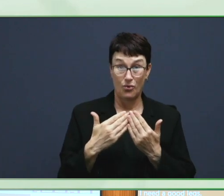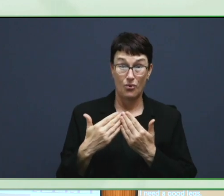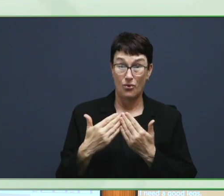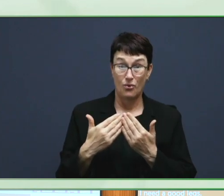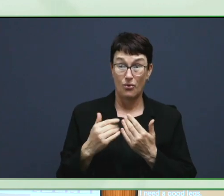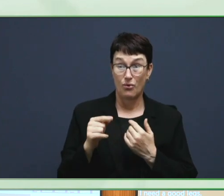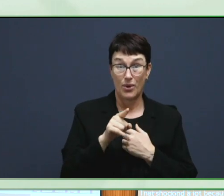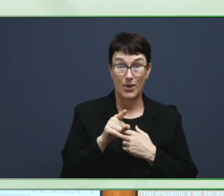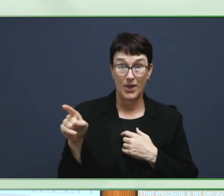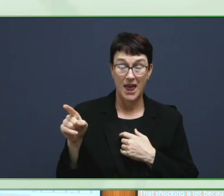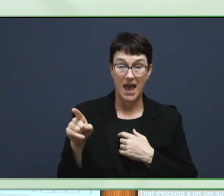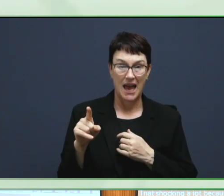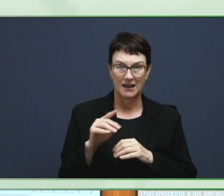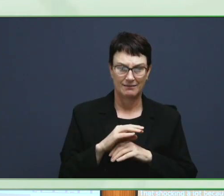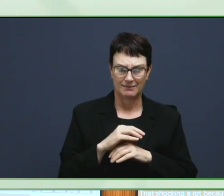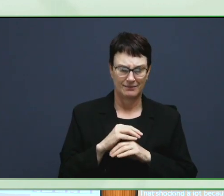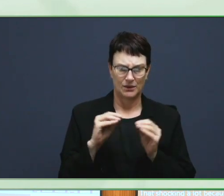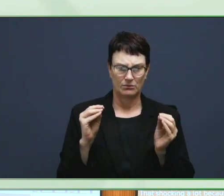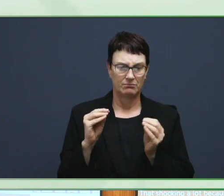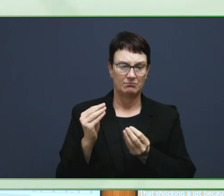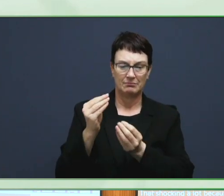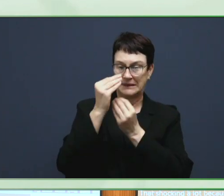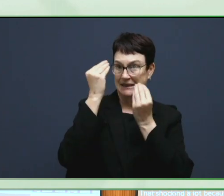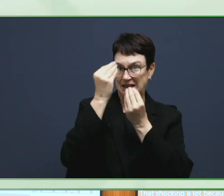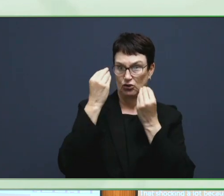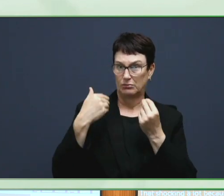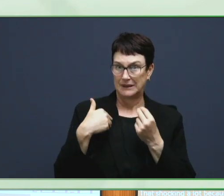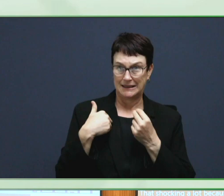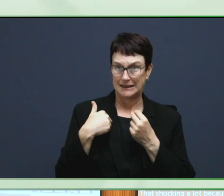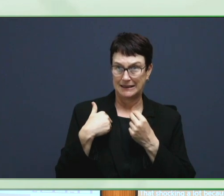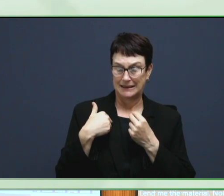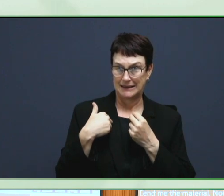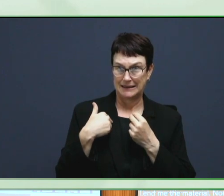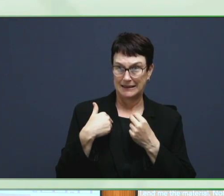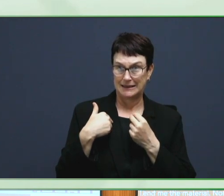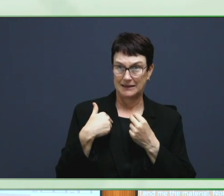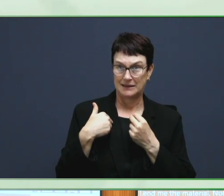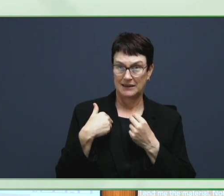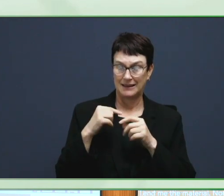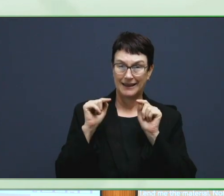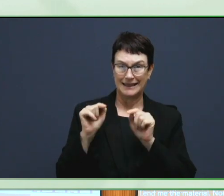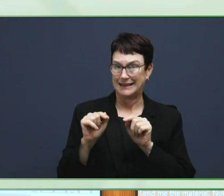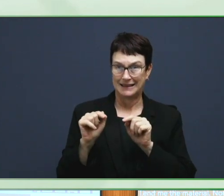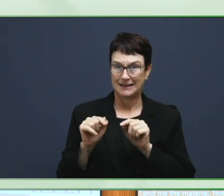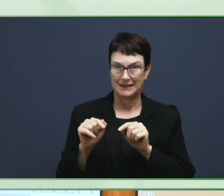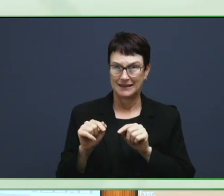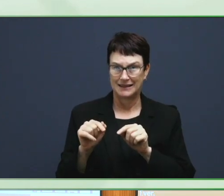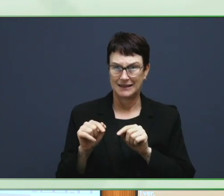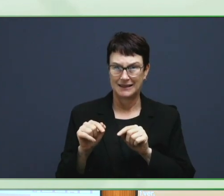the material, nobody ever. I have to